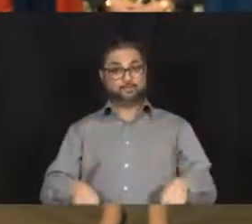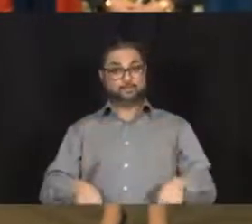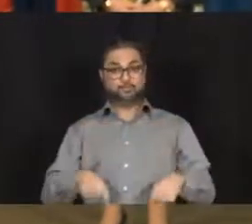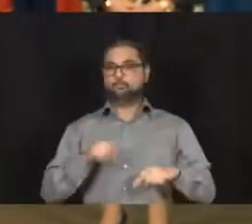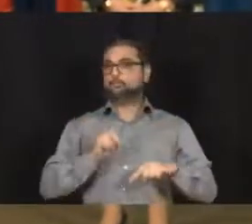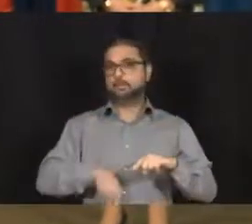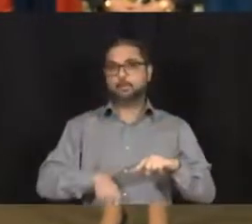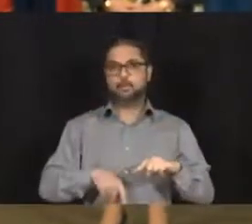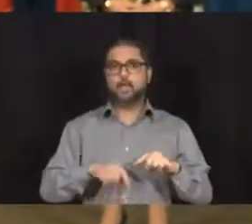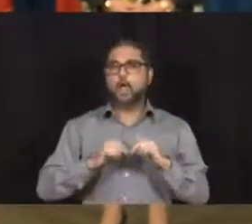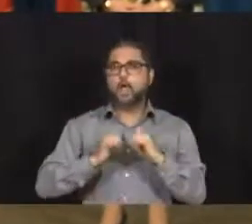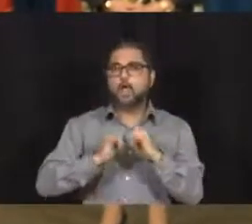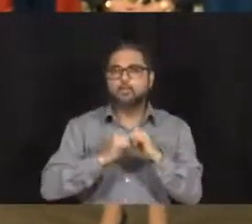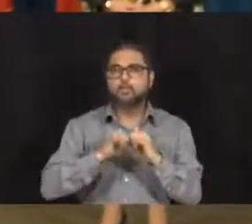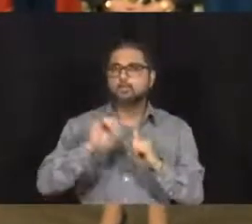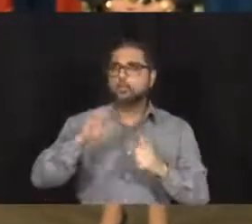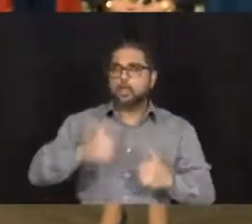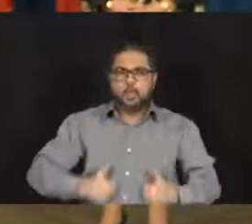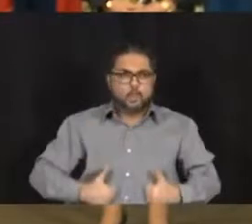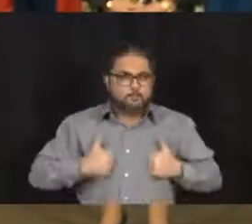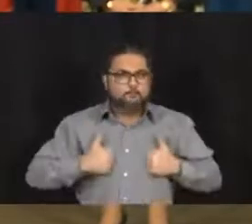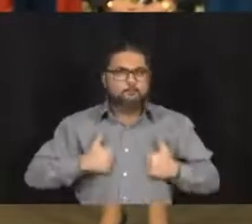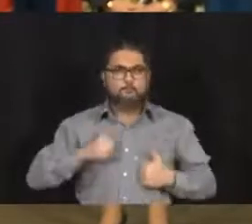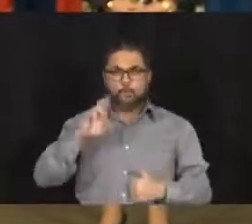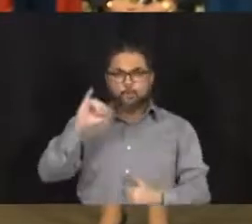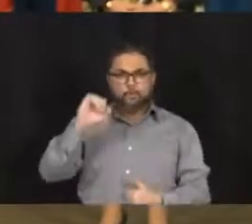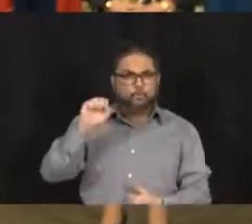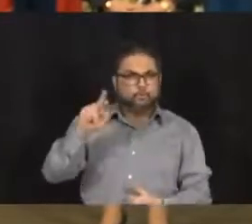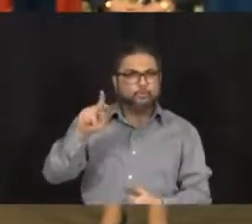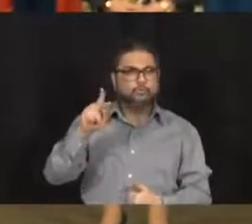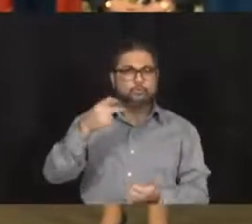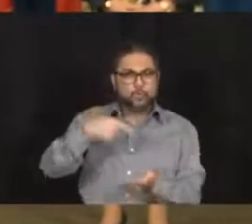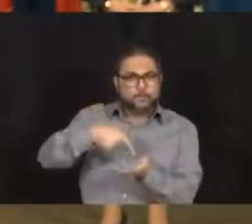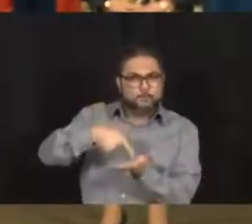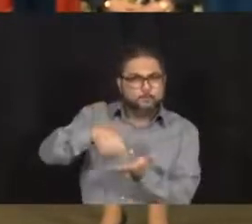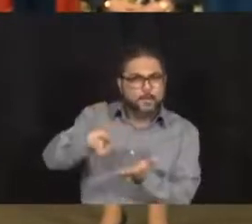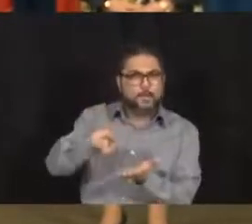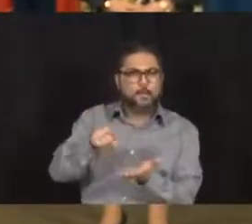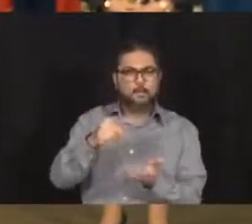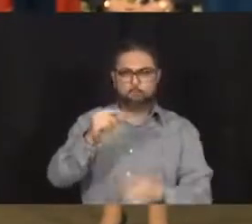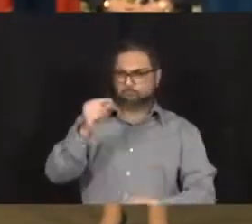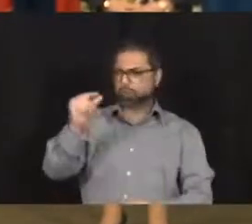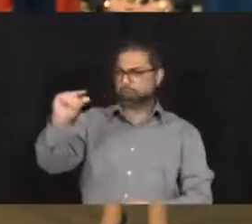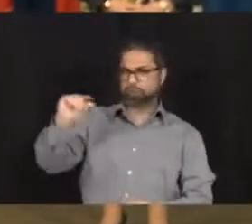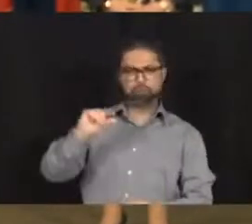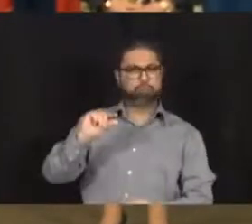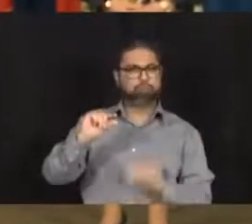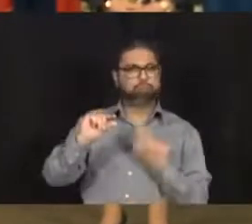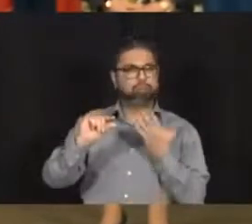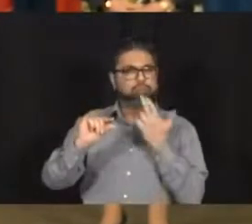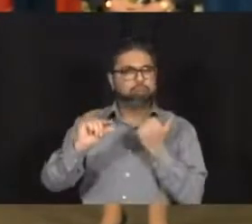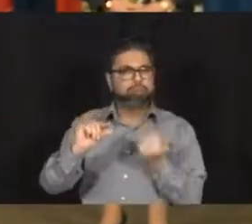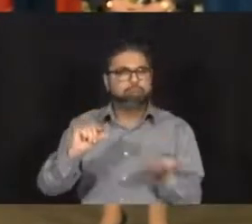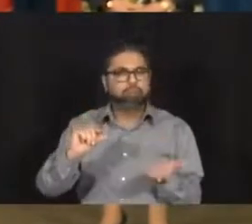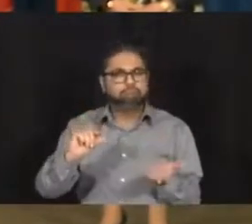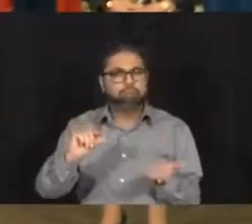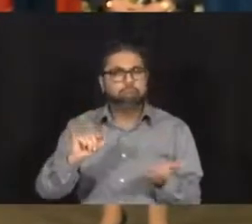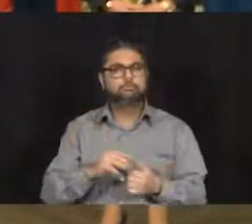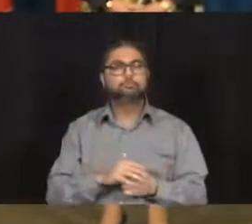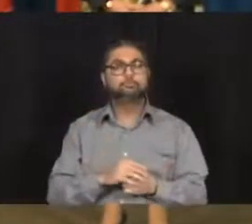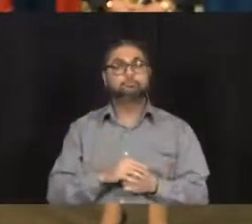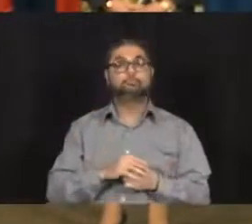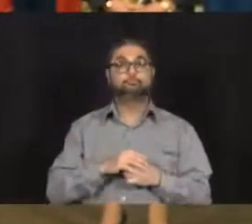little? Well, before I pass it over to Minister Elliott, I just want to thank all the people working in long-term